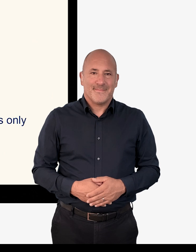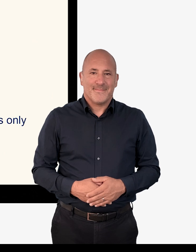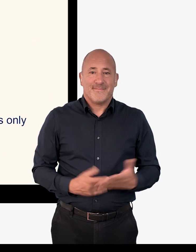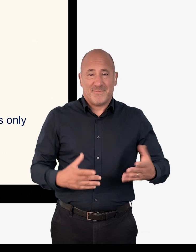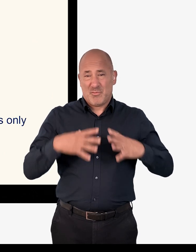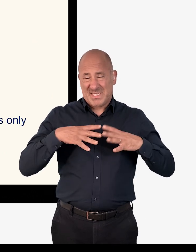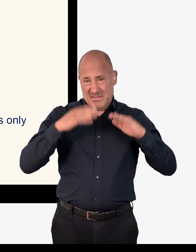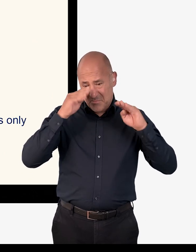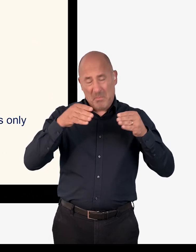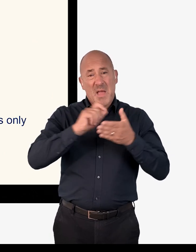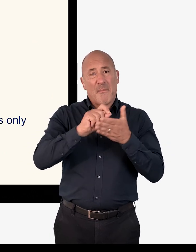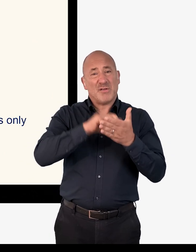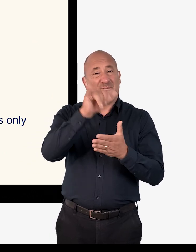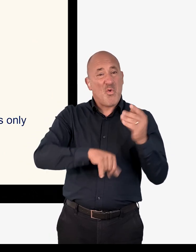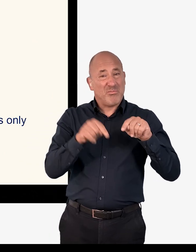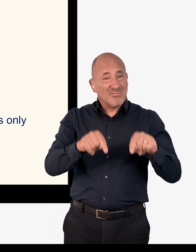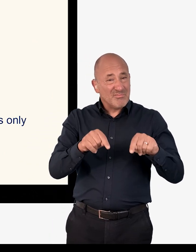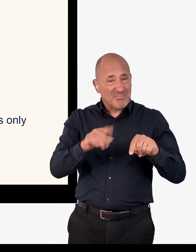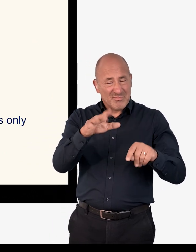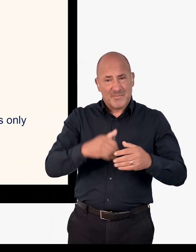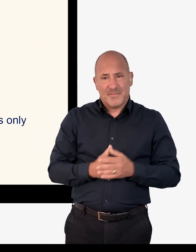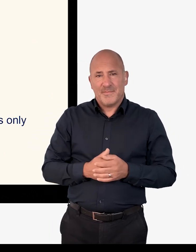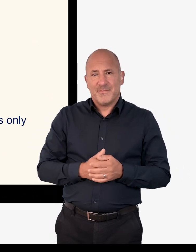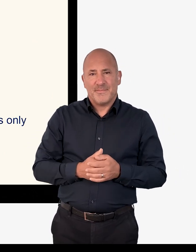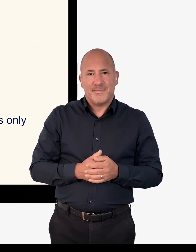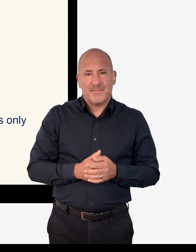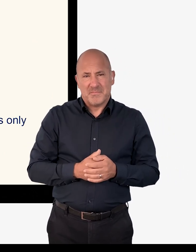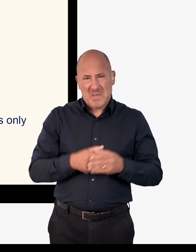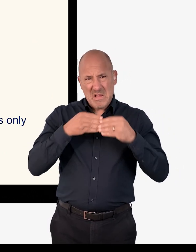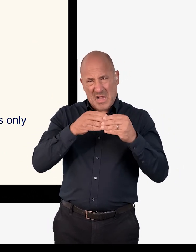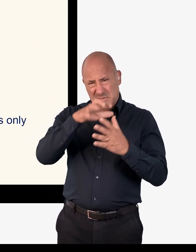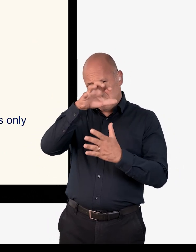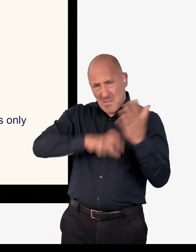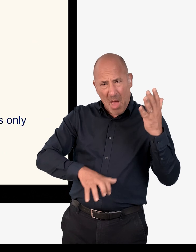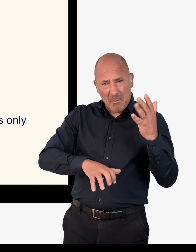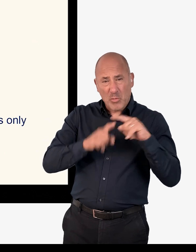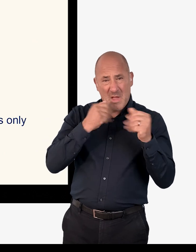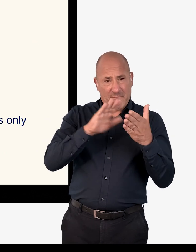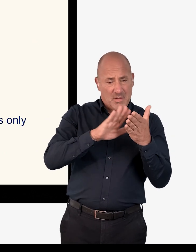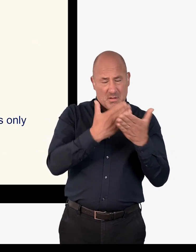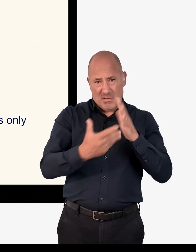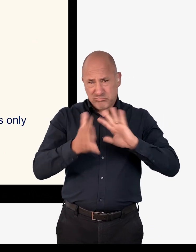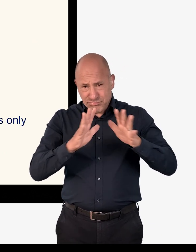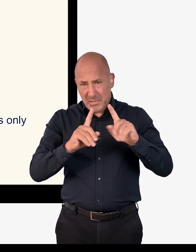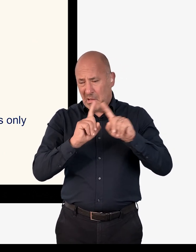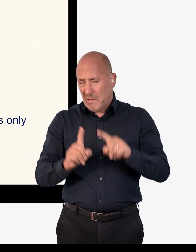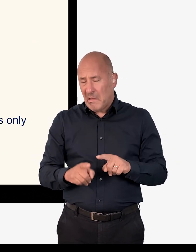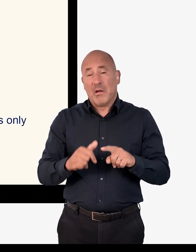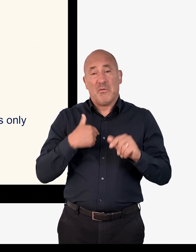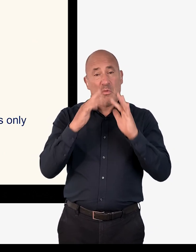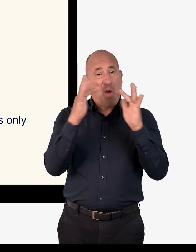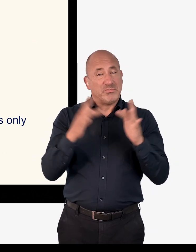So let's move on to the application form. The full guidance, including fully accessible